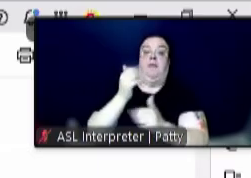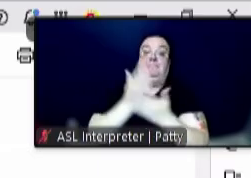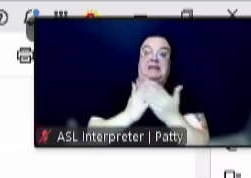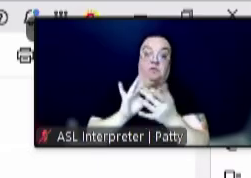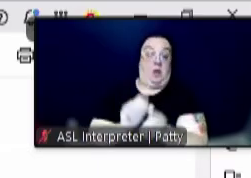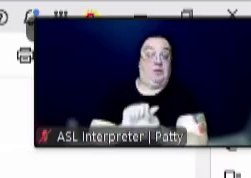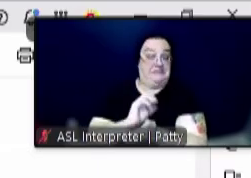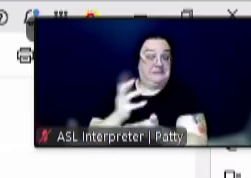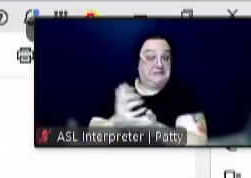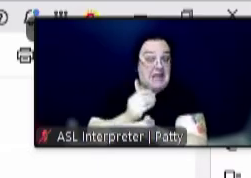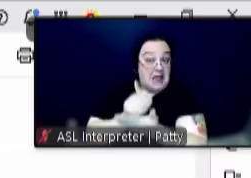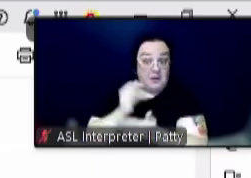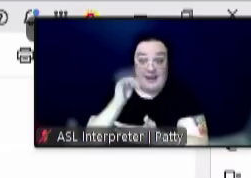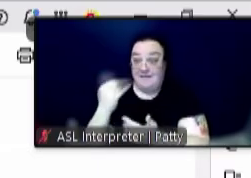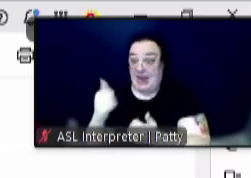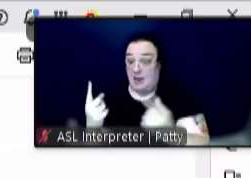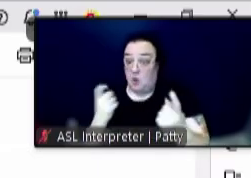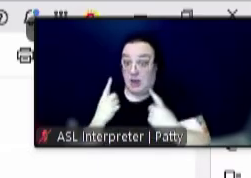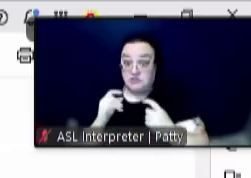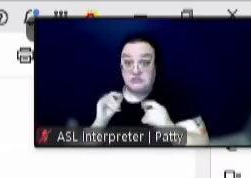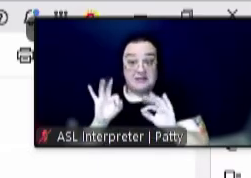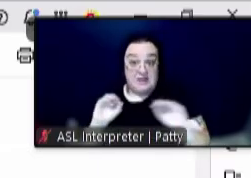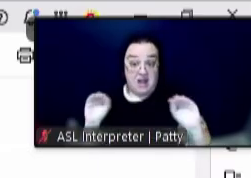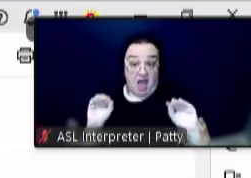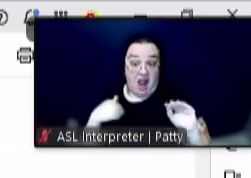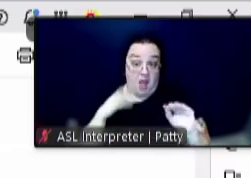any questions, and if not, I'll move on.